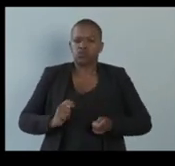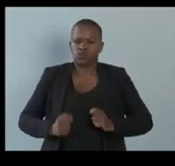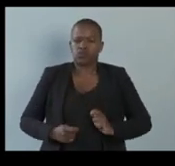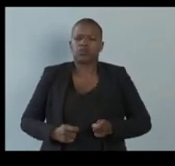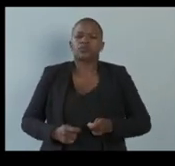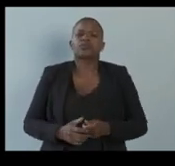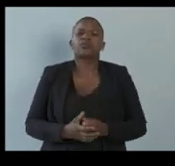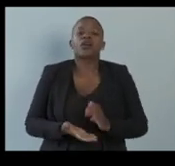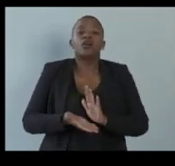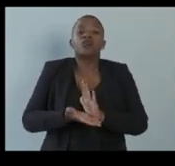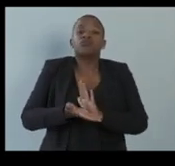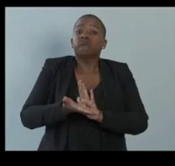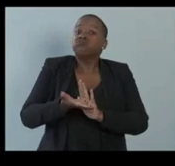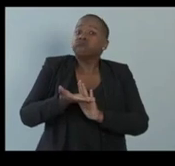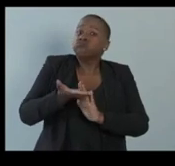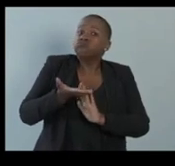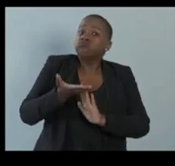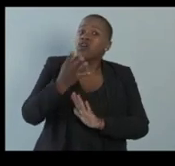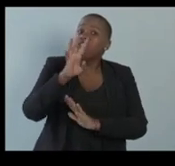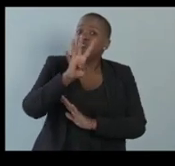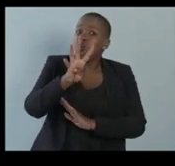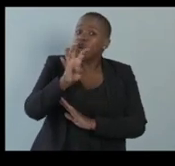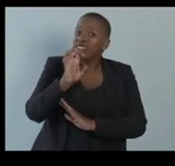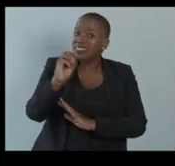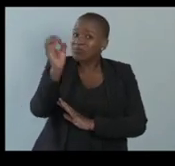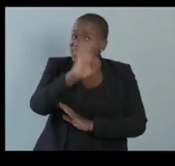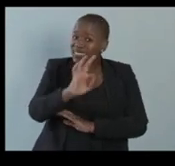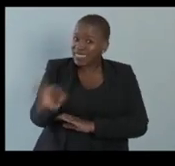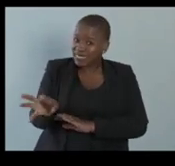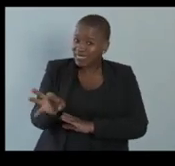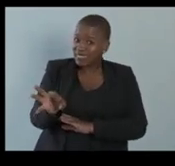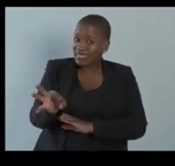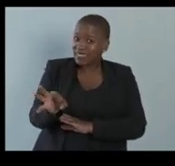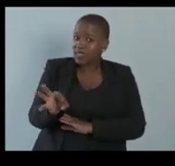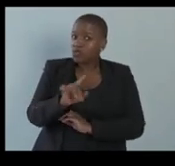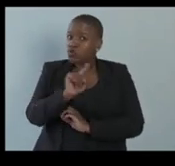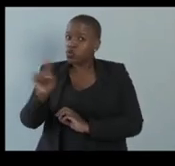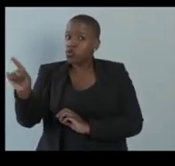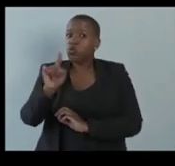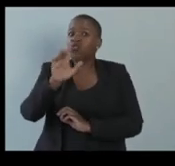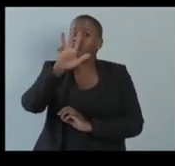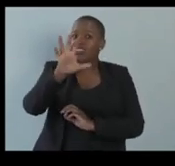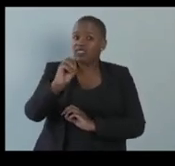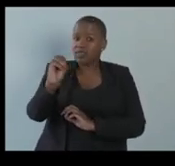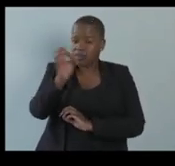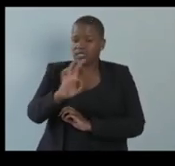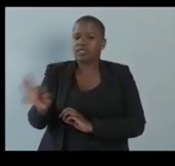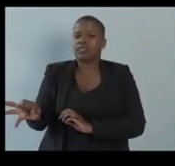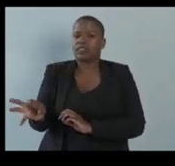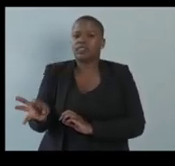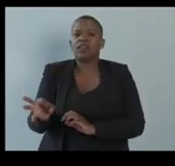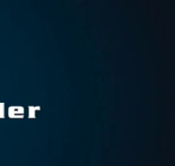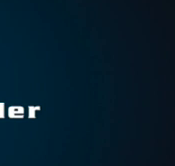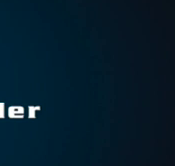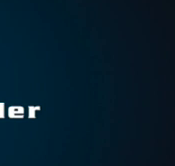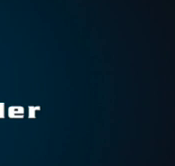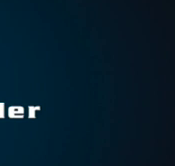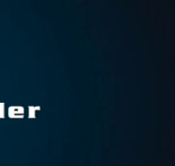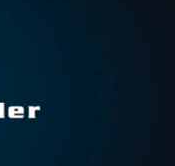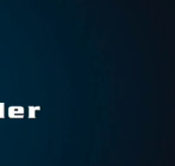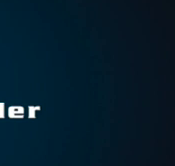payout from paying out at least 40% to paying out at least 50% of HEPS from continued operations of 50 cents per share.